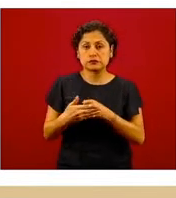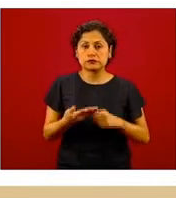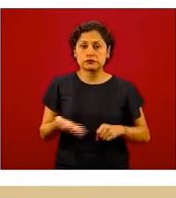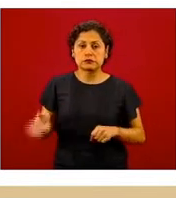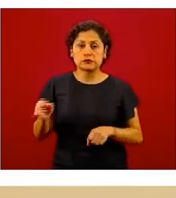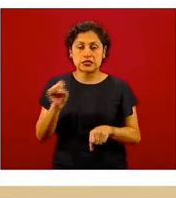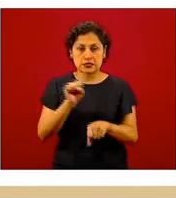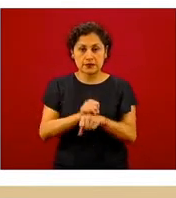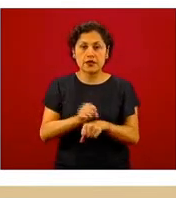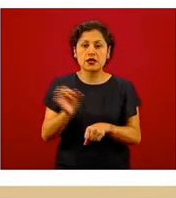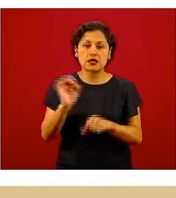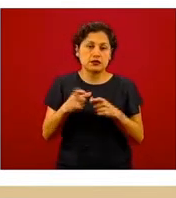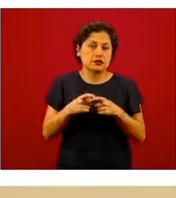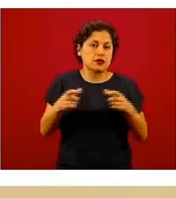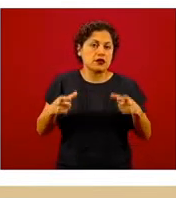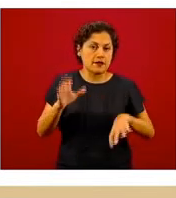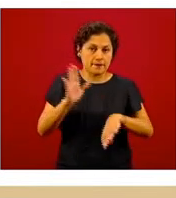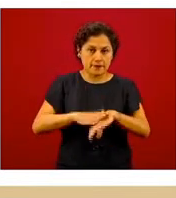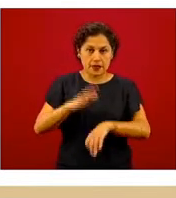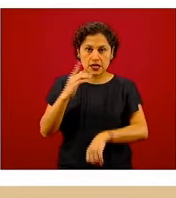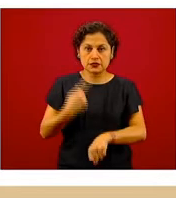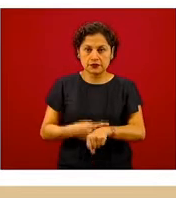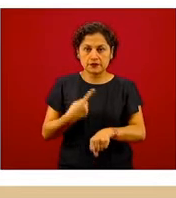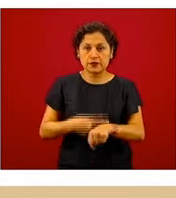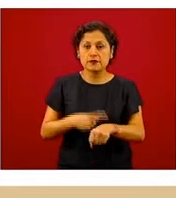there are still some suspect cases,